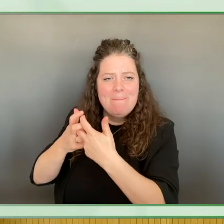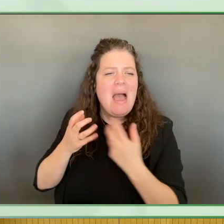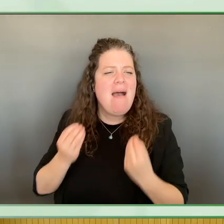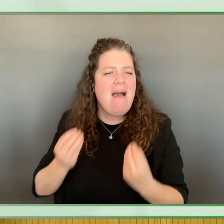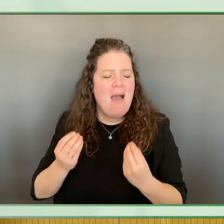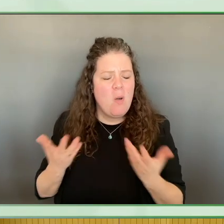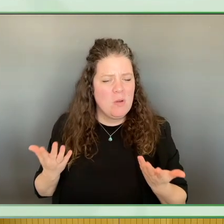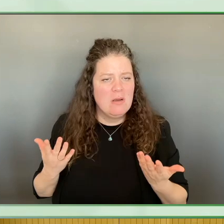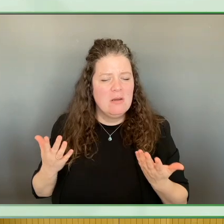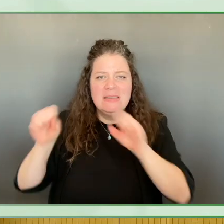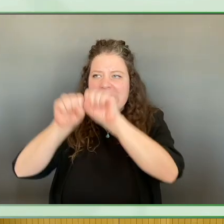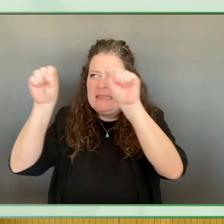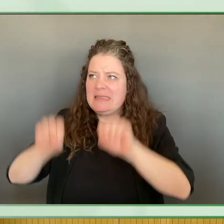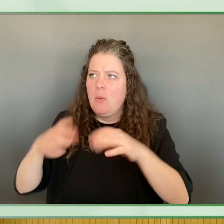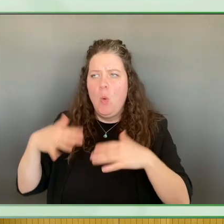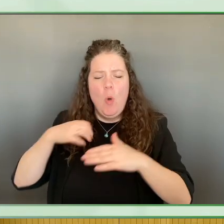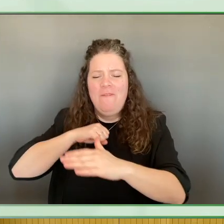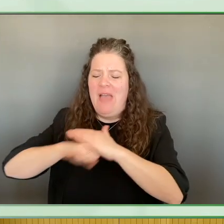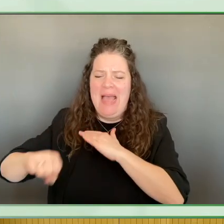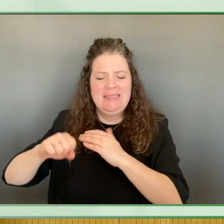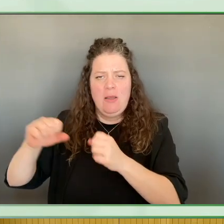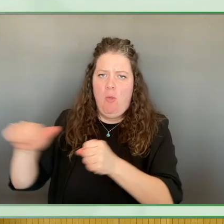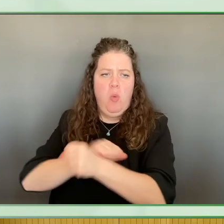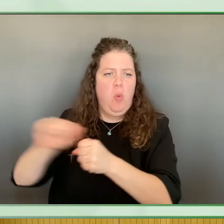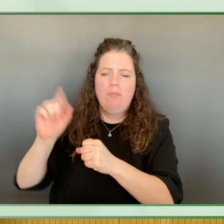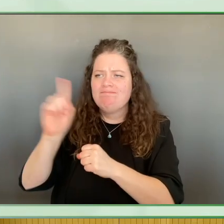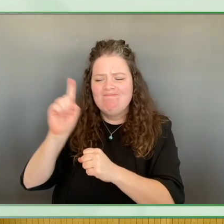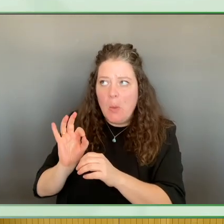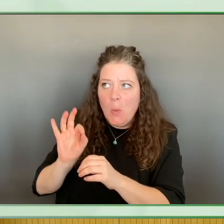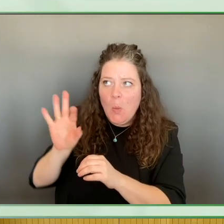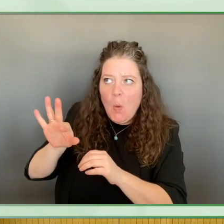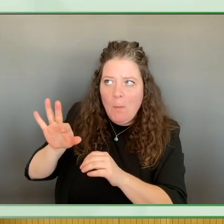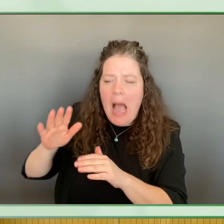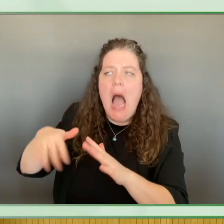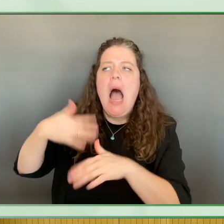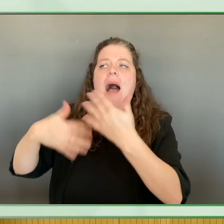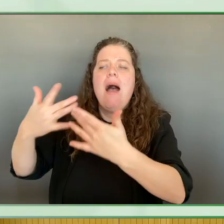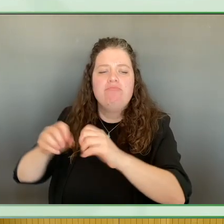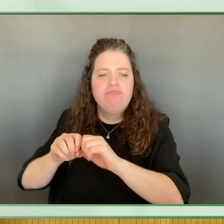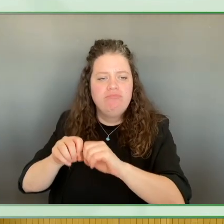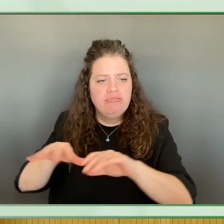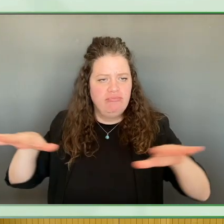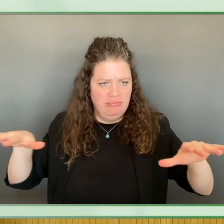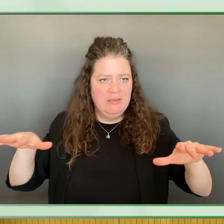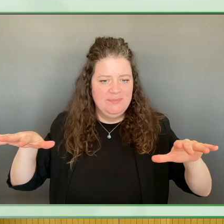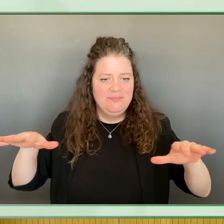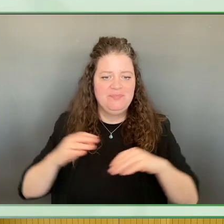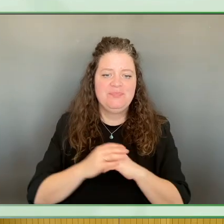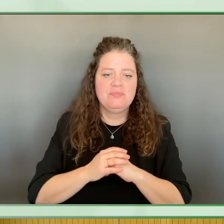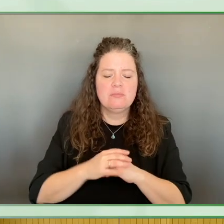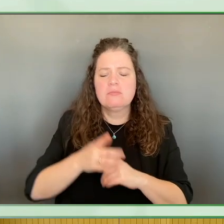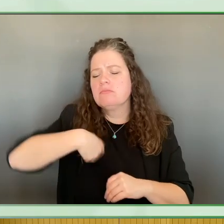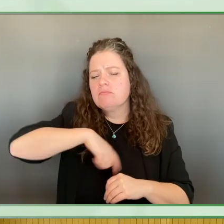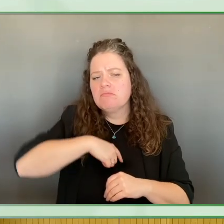around? So we work with ventures to start with pathways, not just prototypes. We map what happens after the demo, look at the